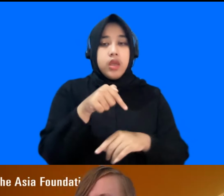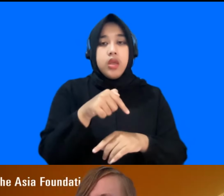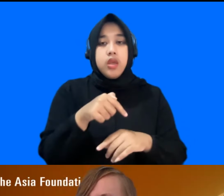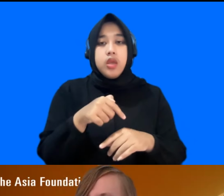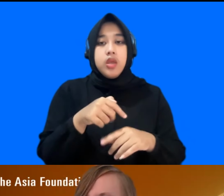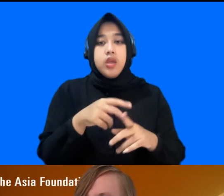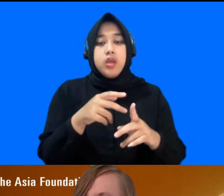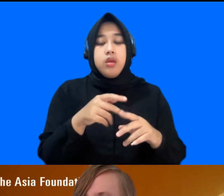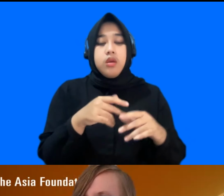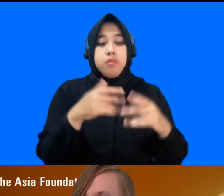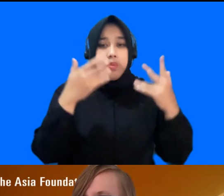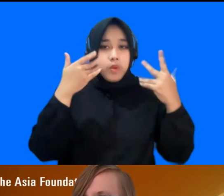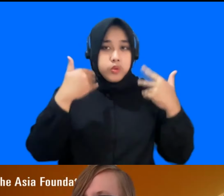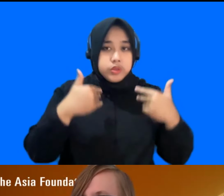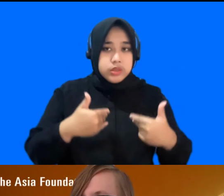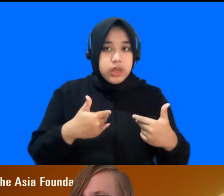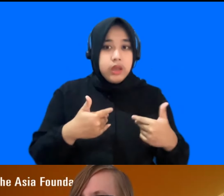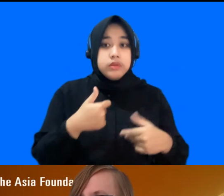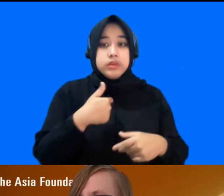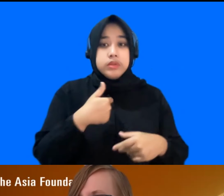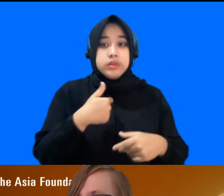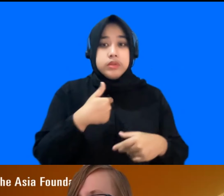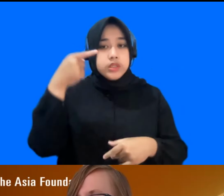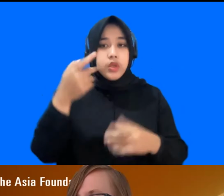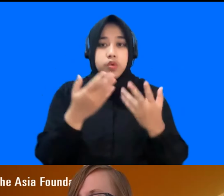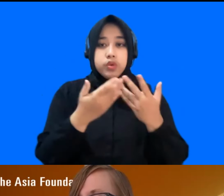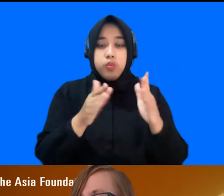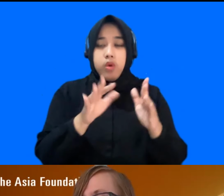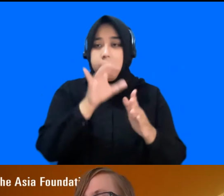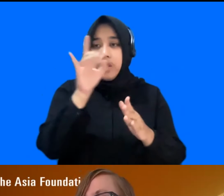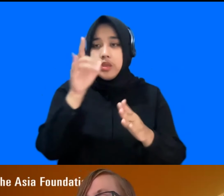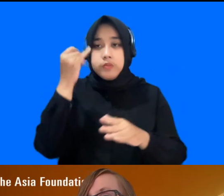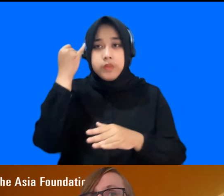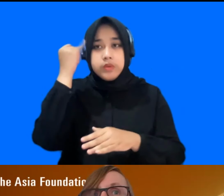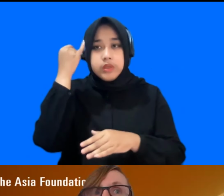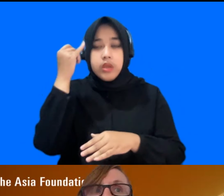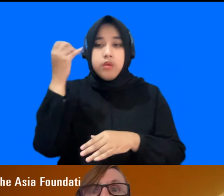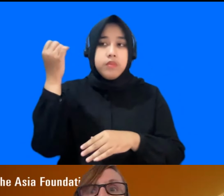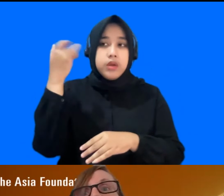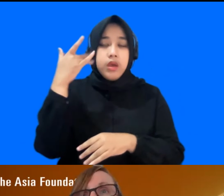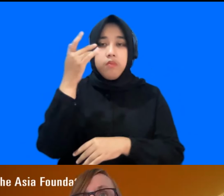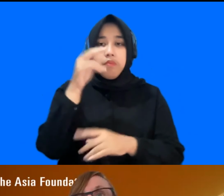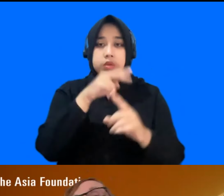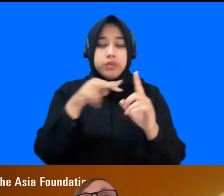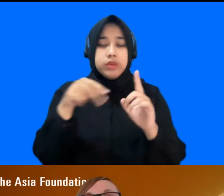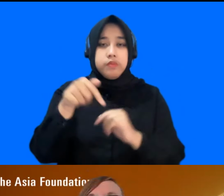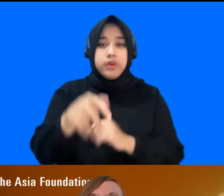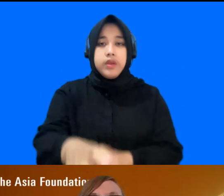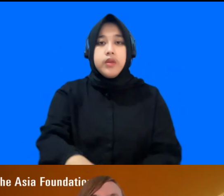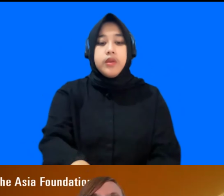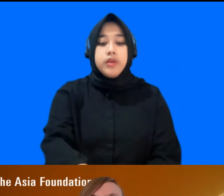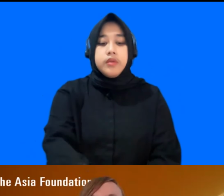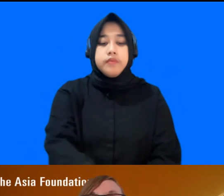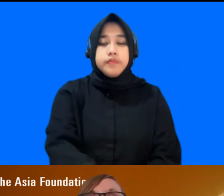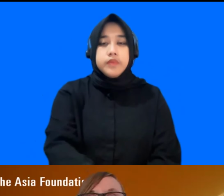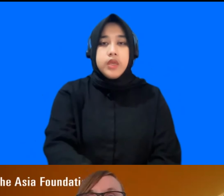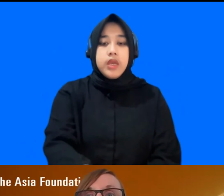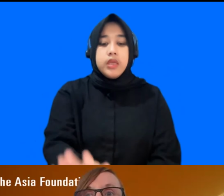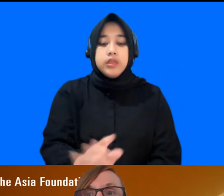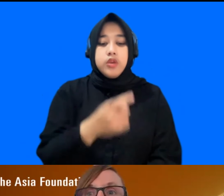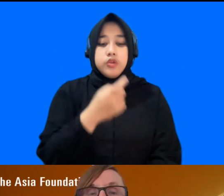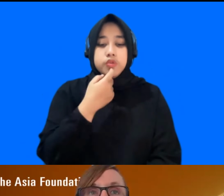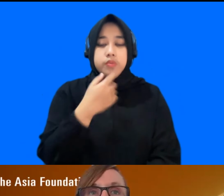their ideas and their perspectives. Because yeah, not everything is an engineering solution. Not everything is a tech solution. And